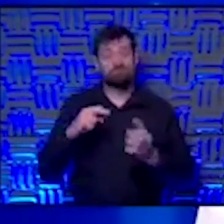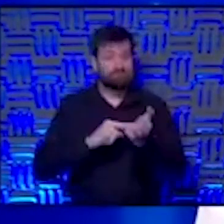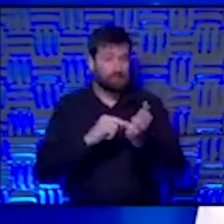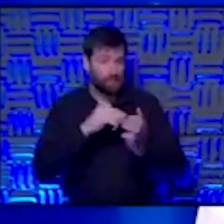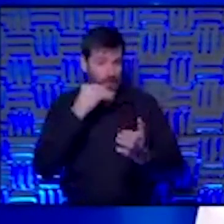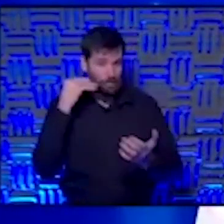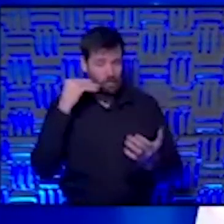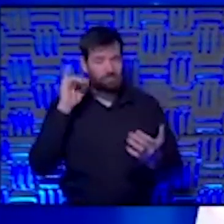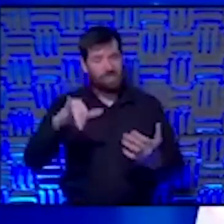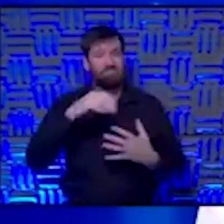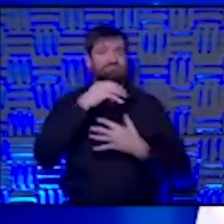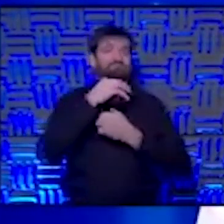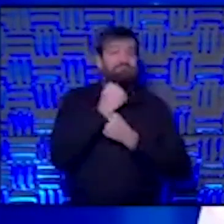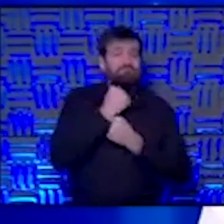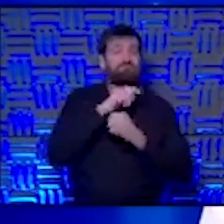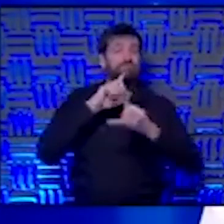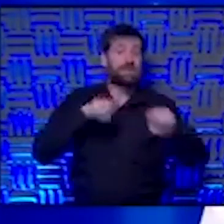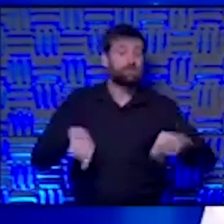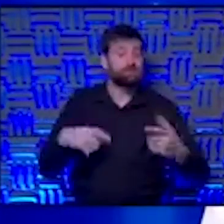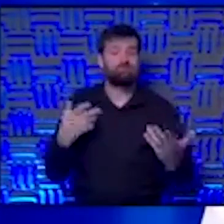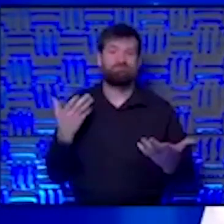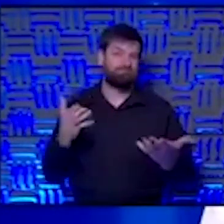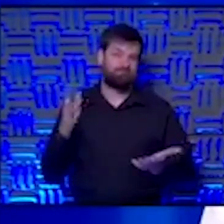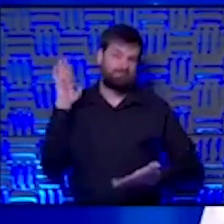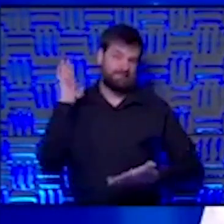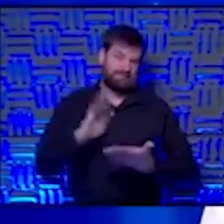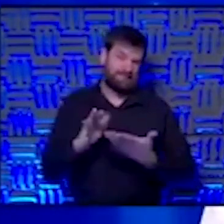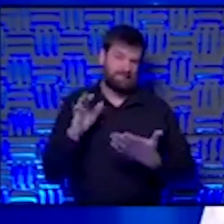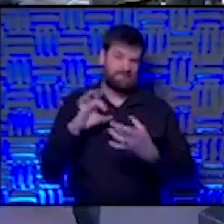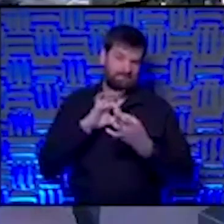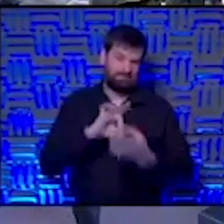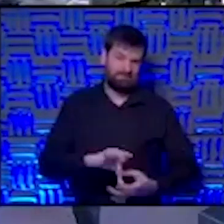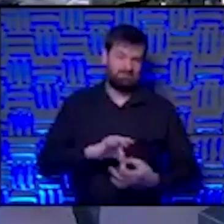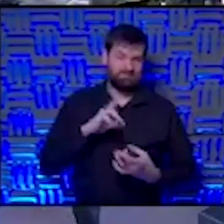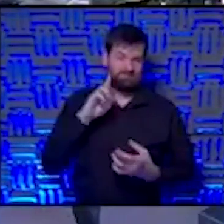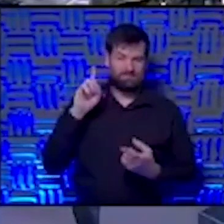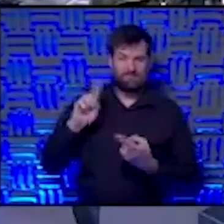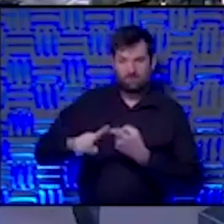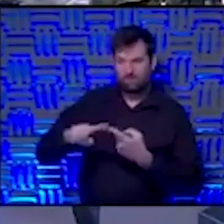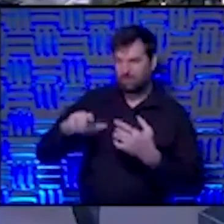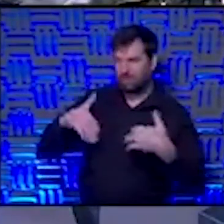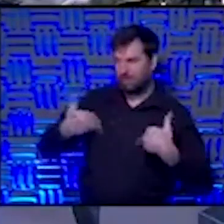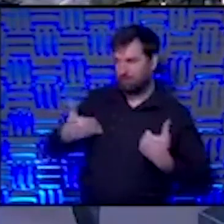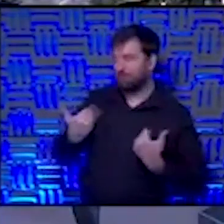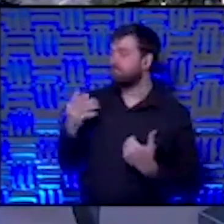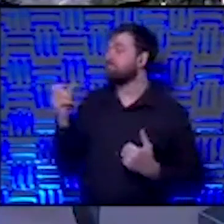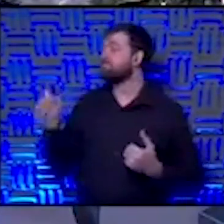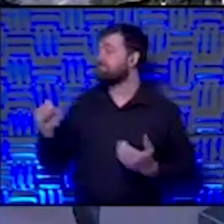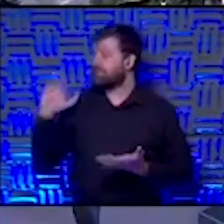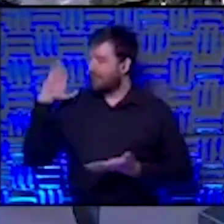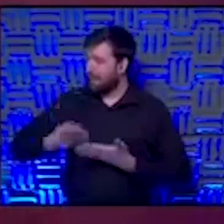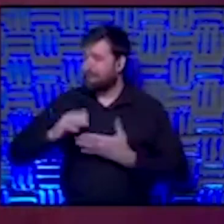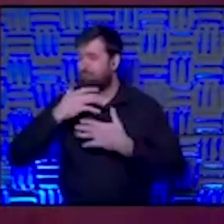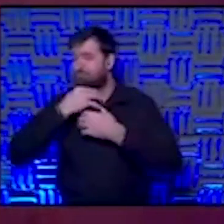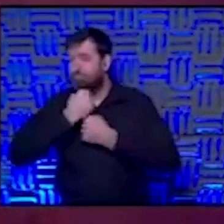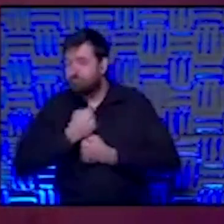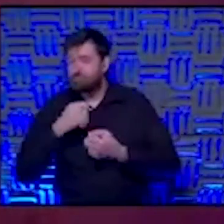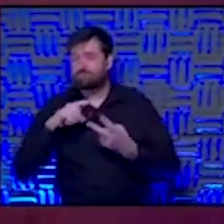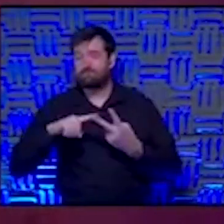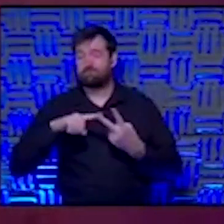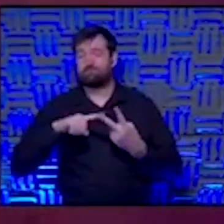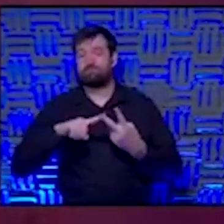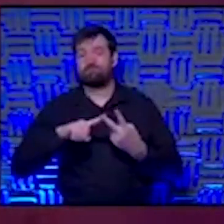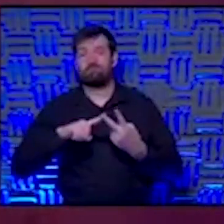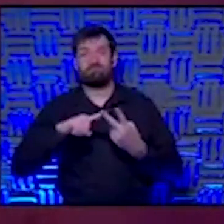the whole anaphylaxis thing may not be quite as relevant, you think, as it is in a younger population? Sure. So less likely to have anaphylaxis, less likely to